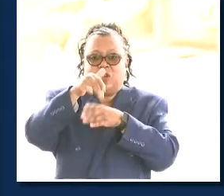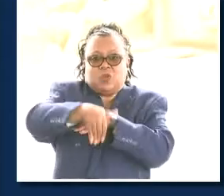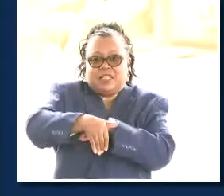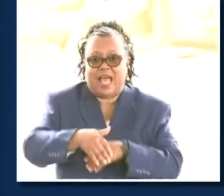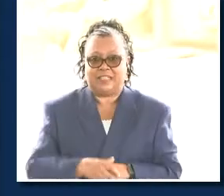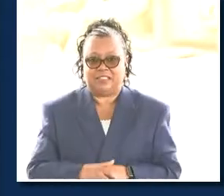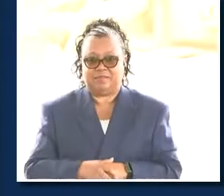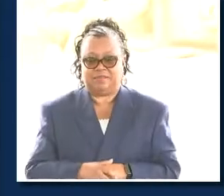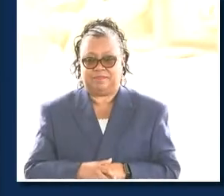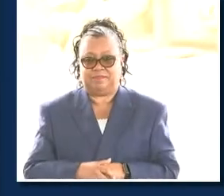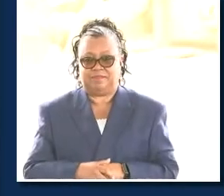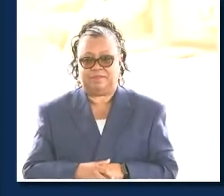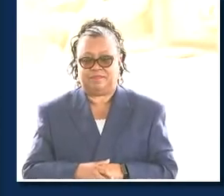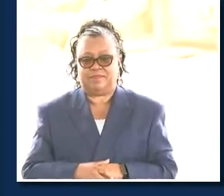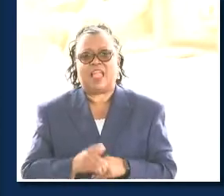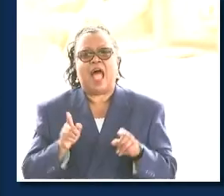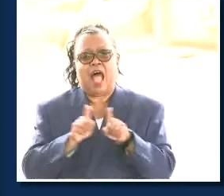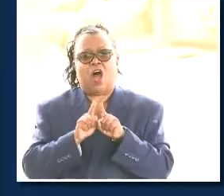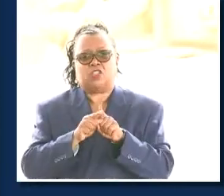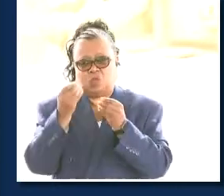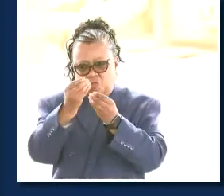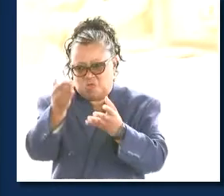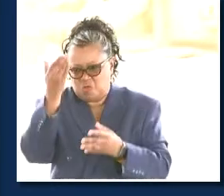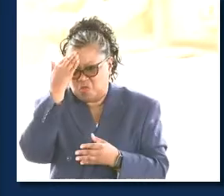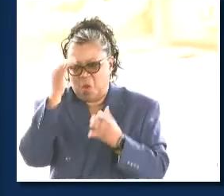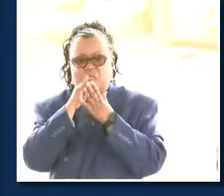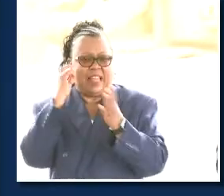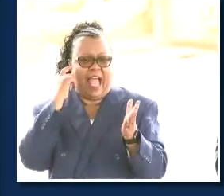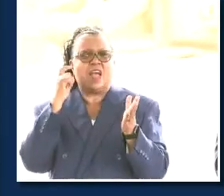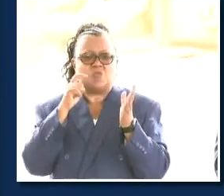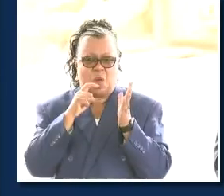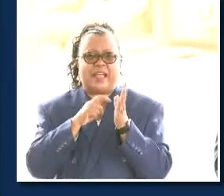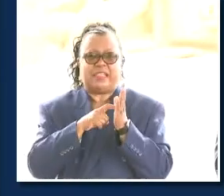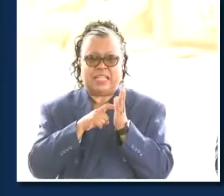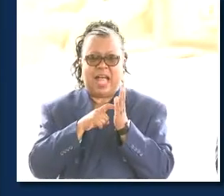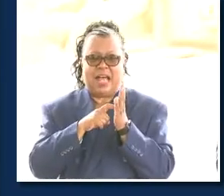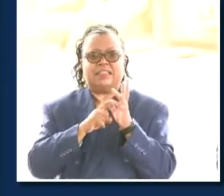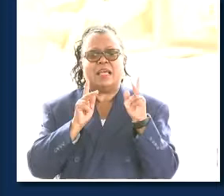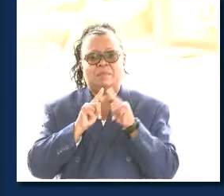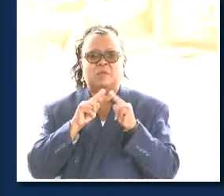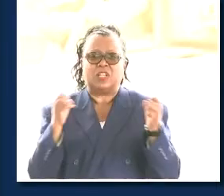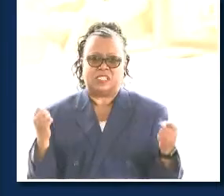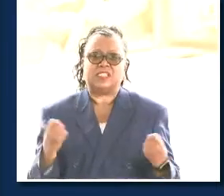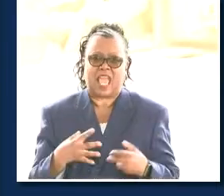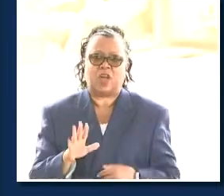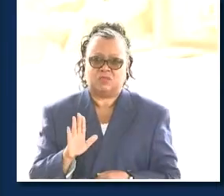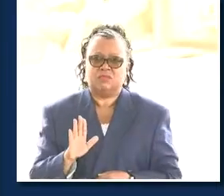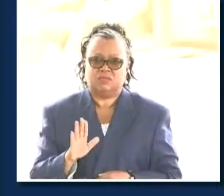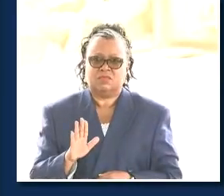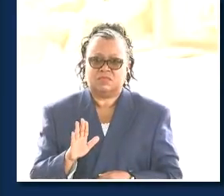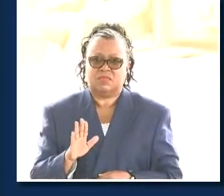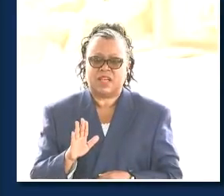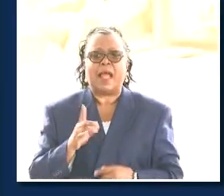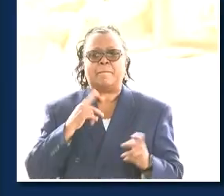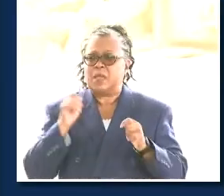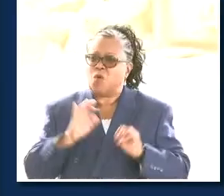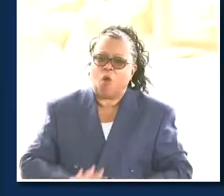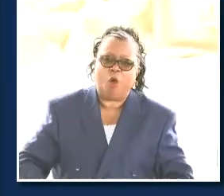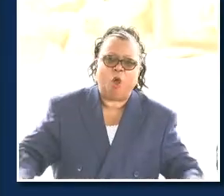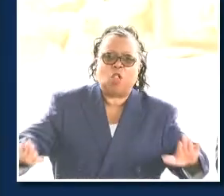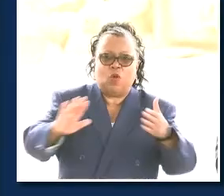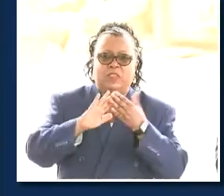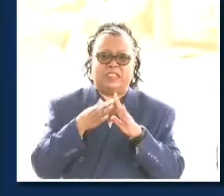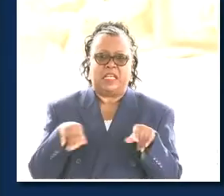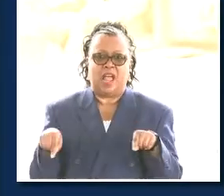night. I also want you to know that I recognize that people are scared. People all over this